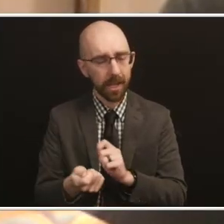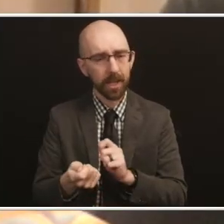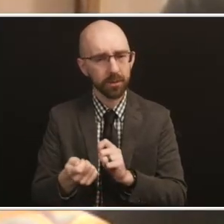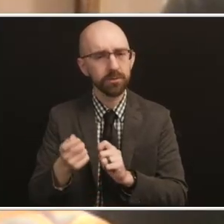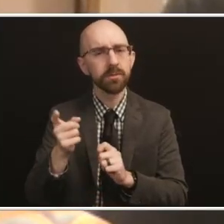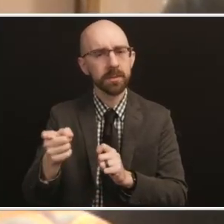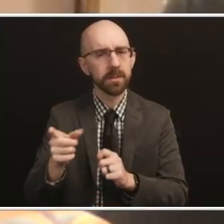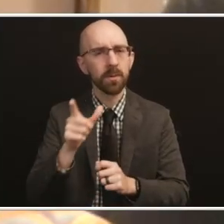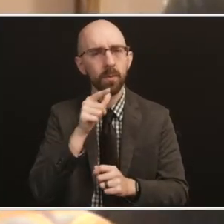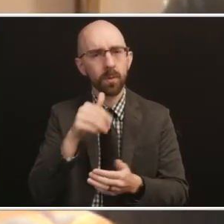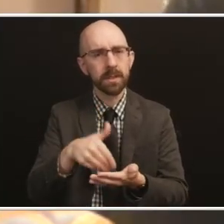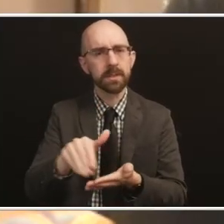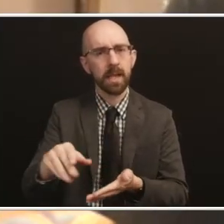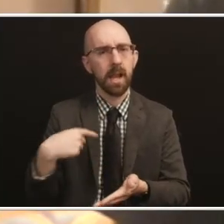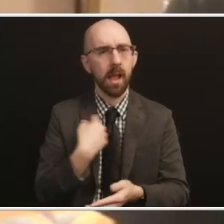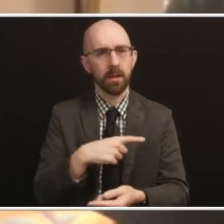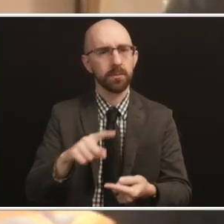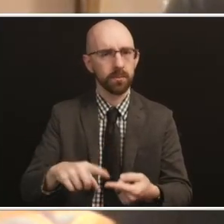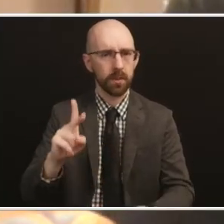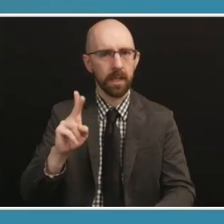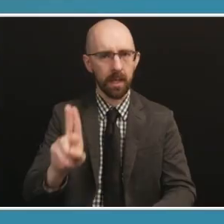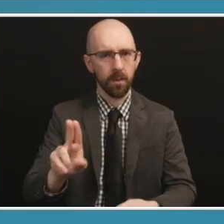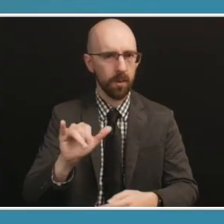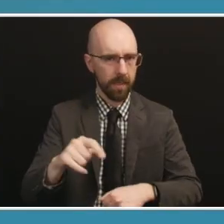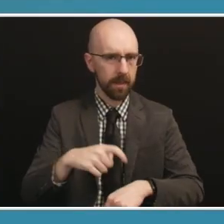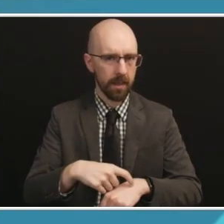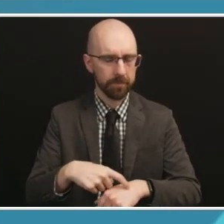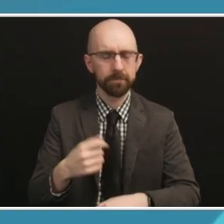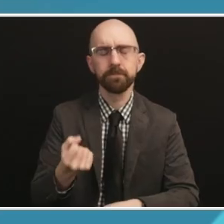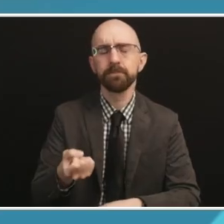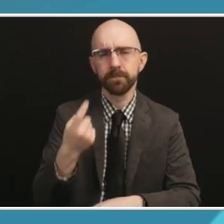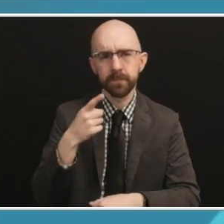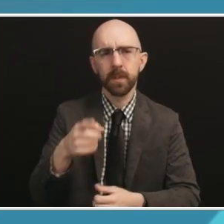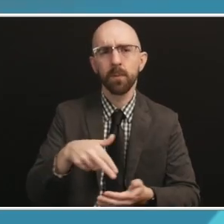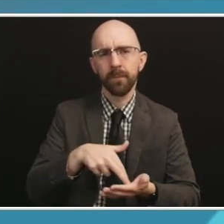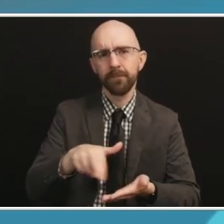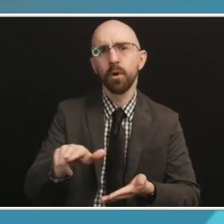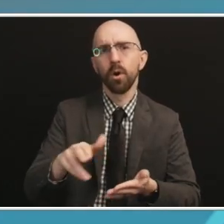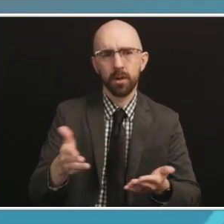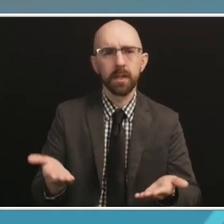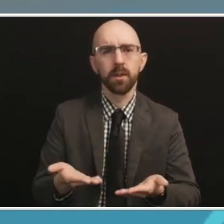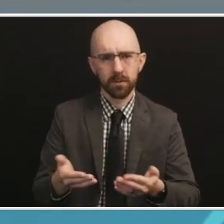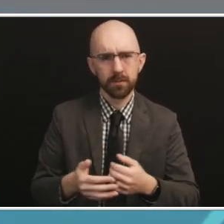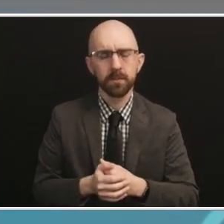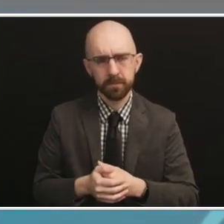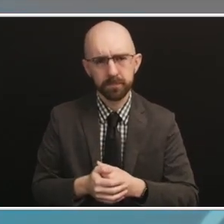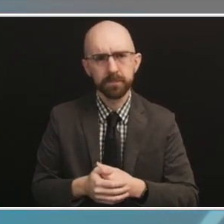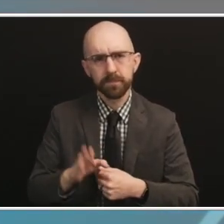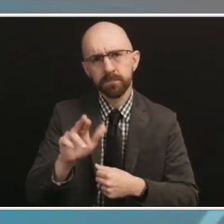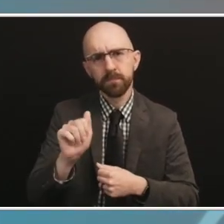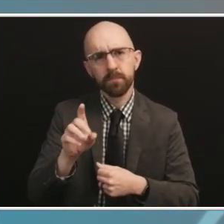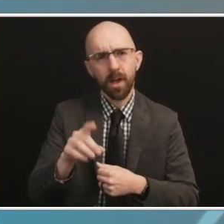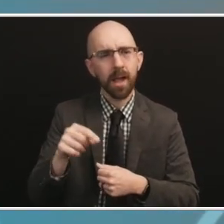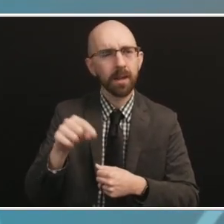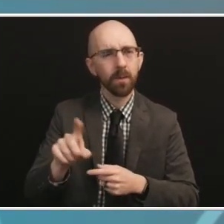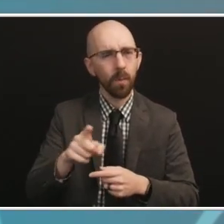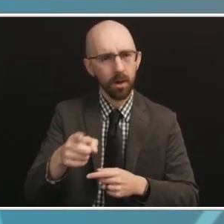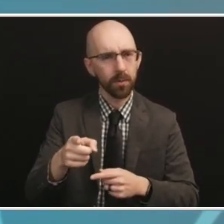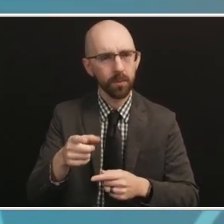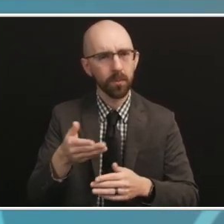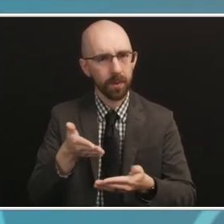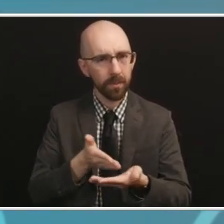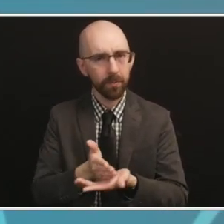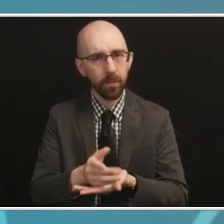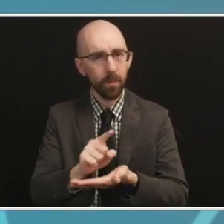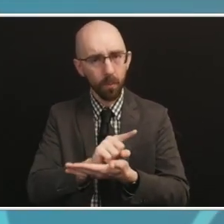is the one that sent us to KU. Got it. So you were referred here. And Yes. Brad, this is where you underwent a